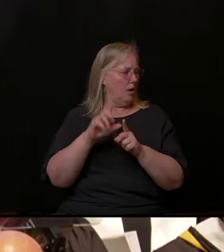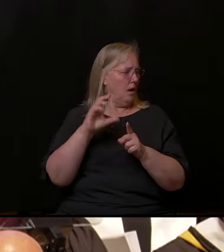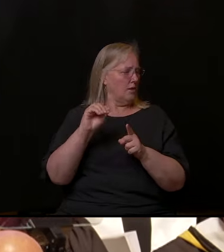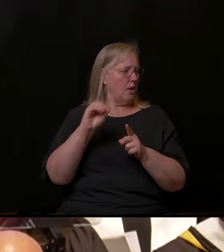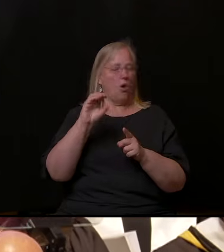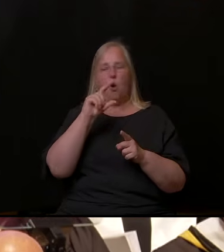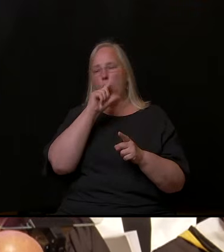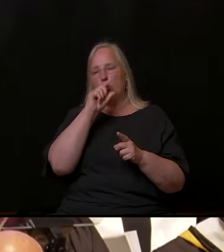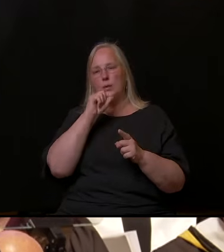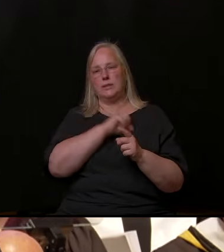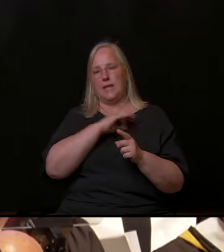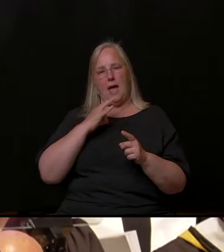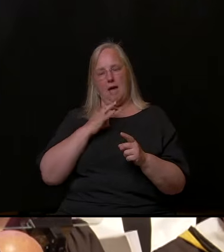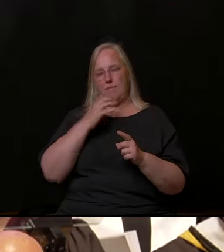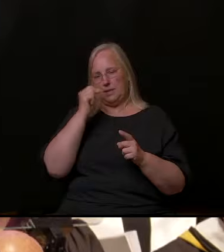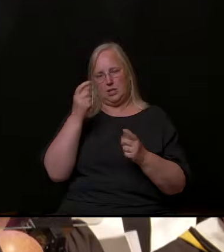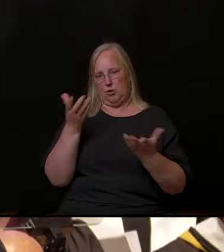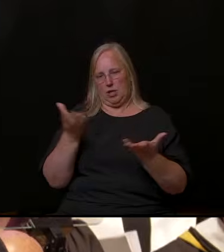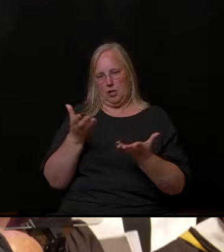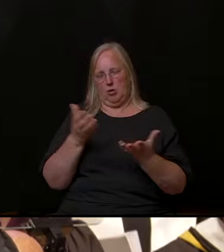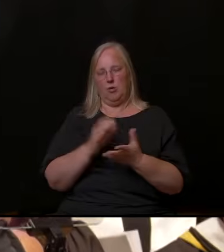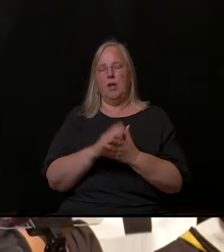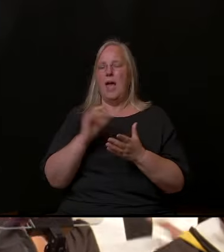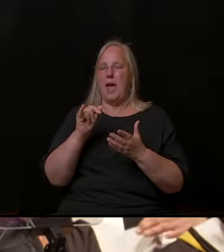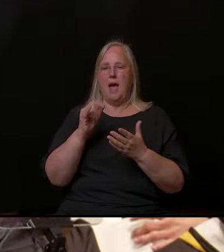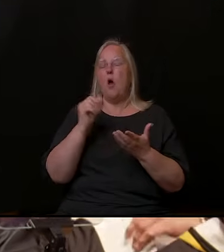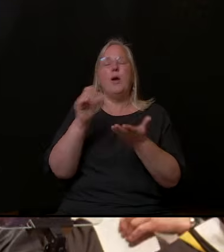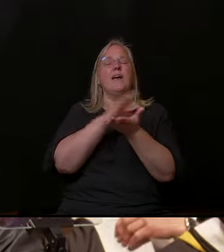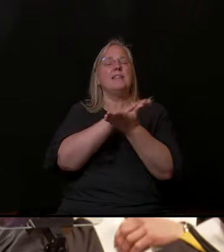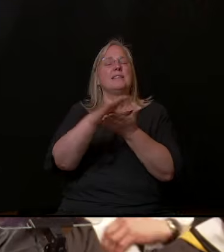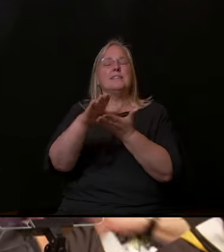here since the early morning and stays late after us.